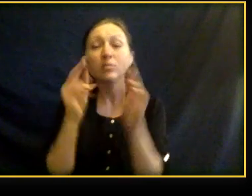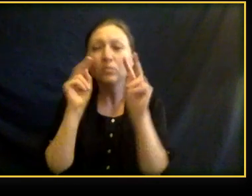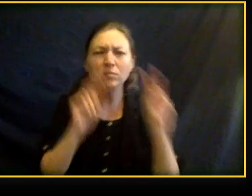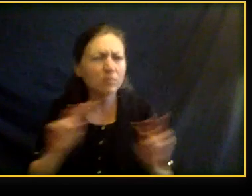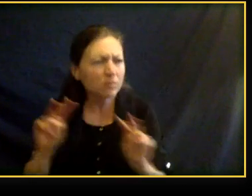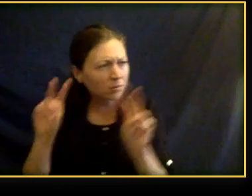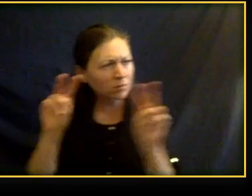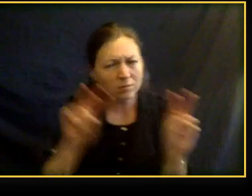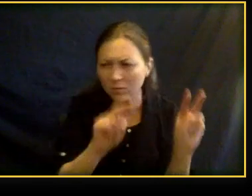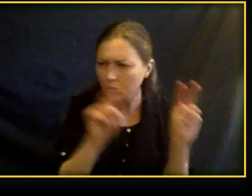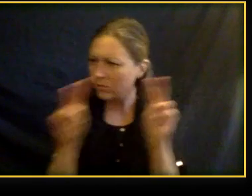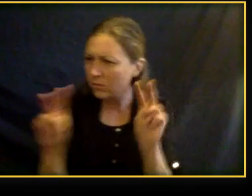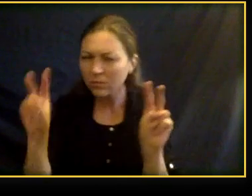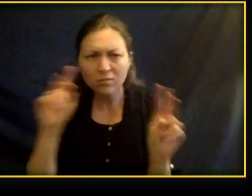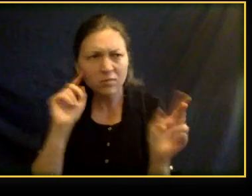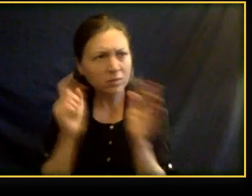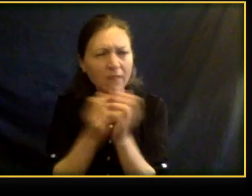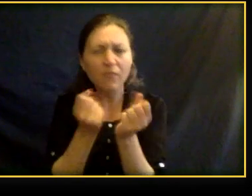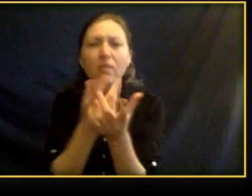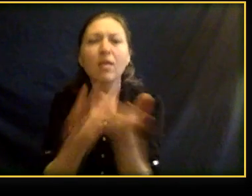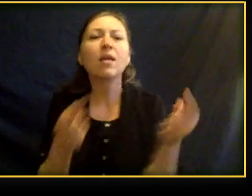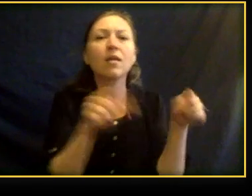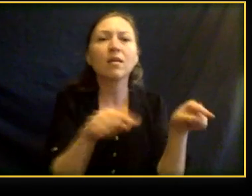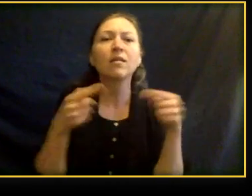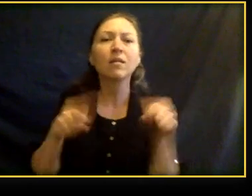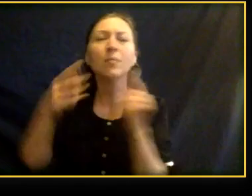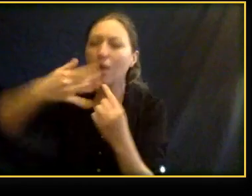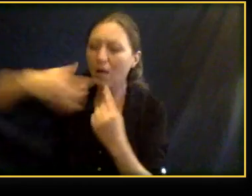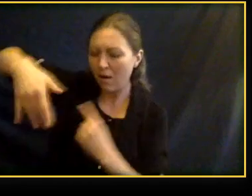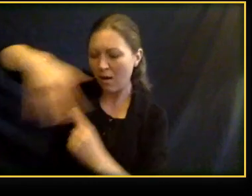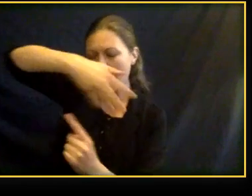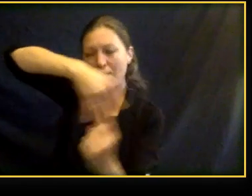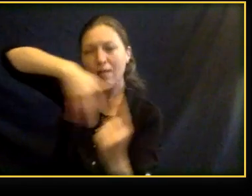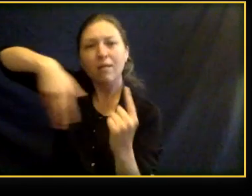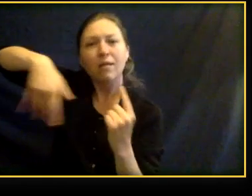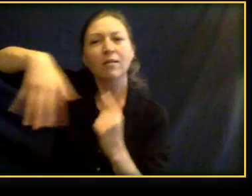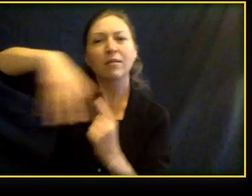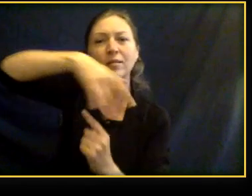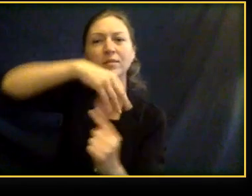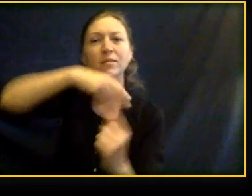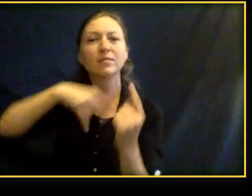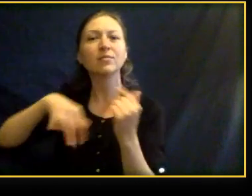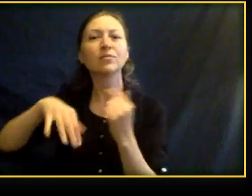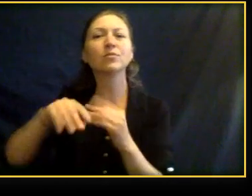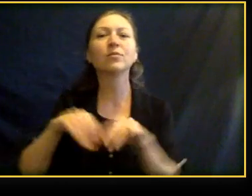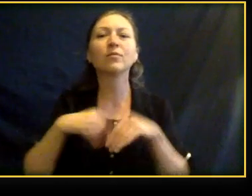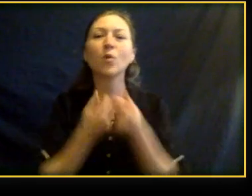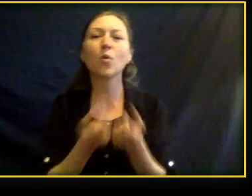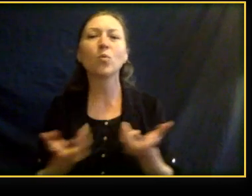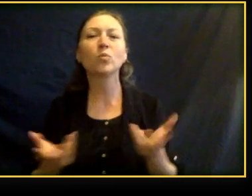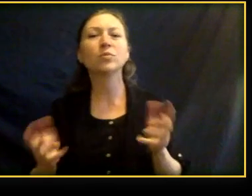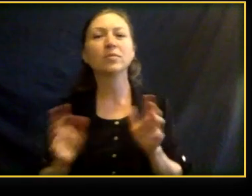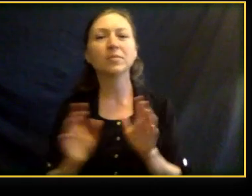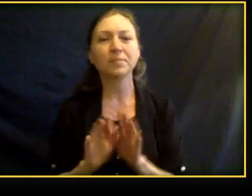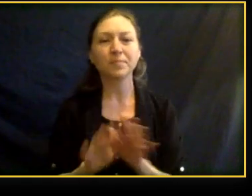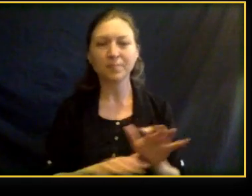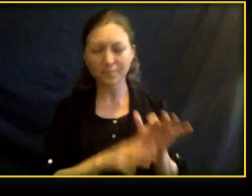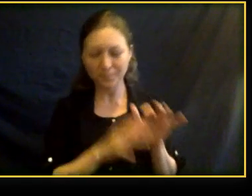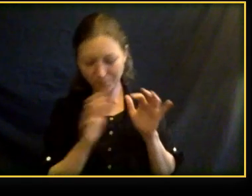unfold. Watch the world unfold.